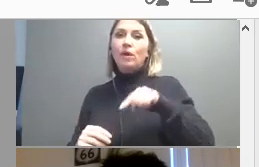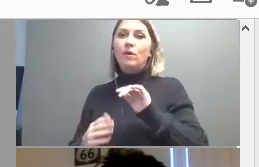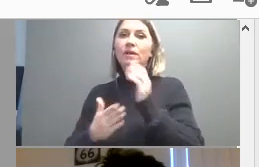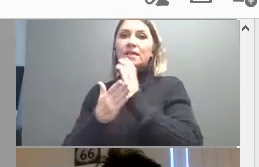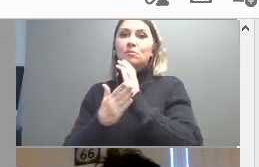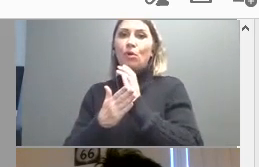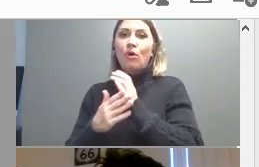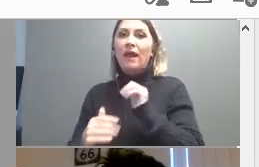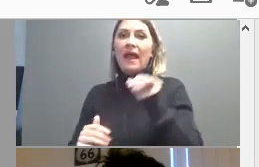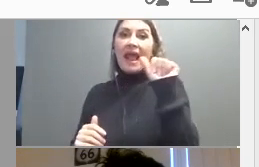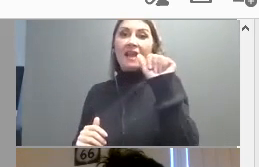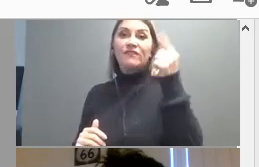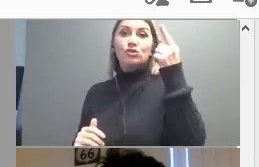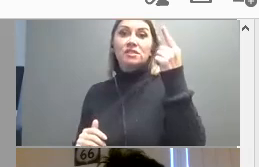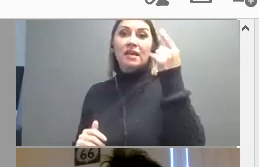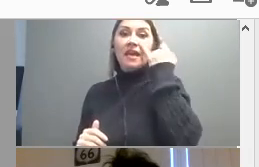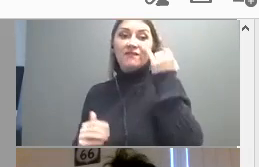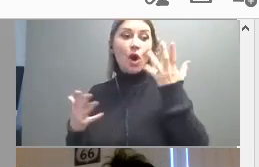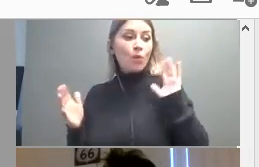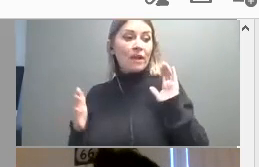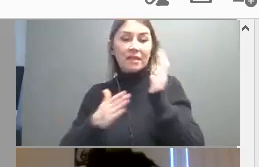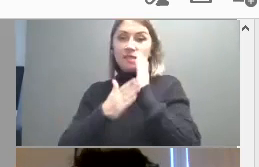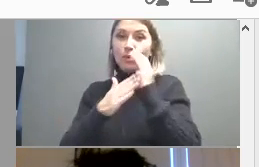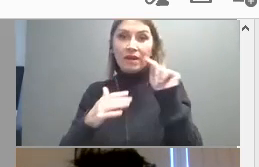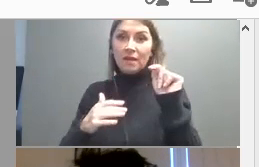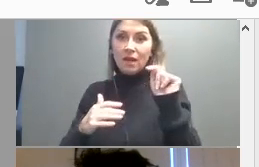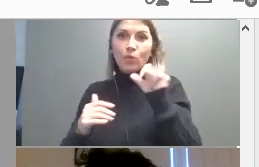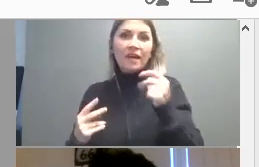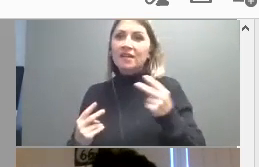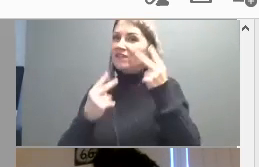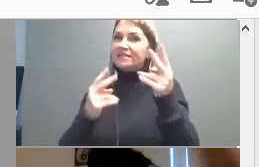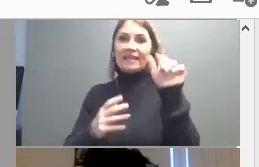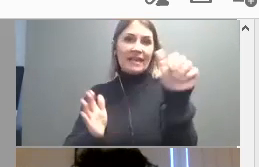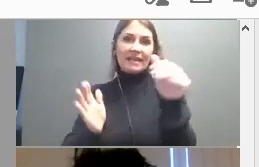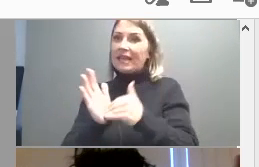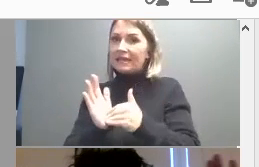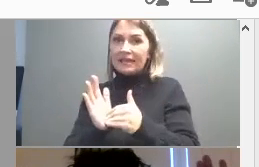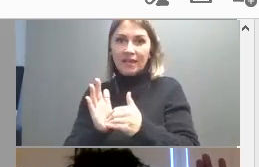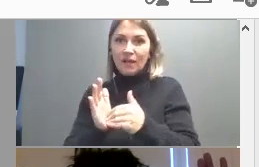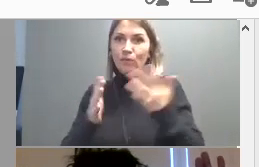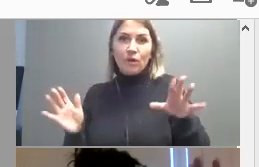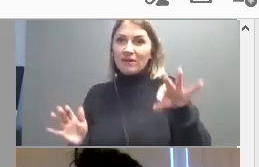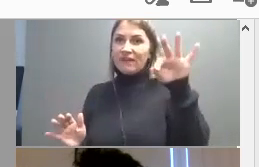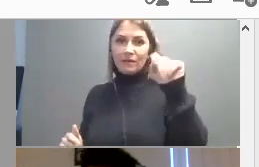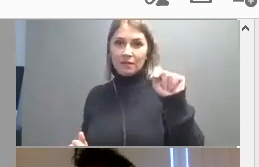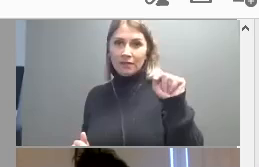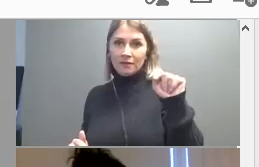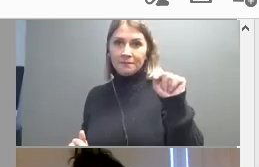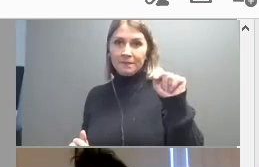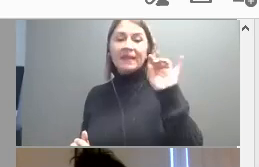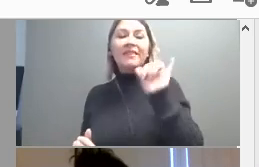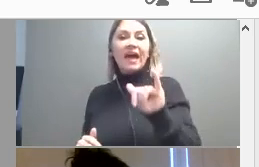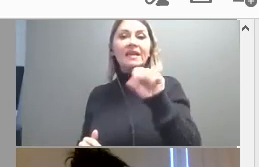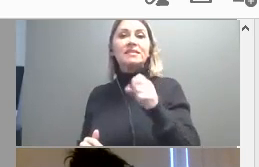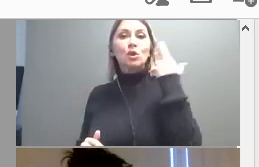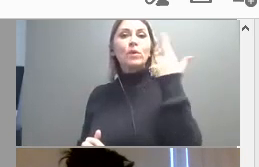first. And if we have already explored A, we are not going to revisit A because we have discovered it. And that is the